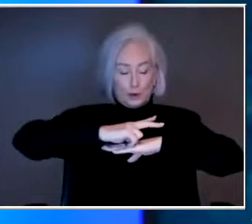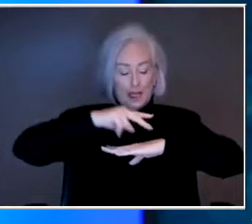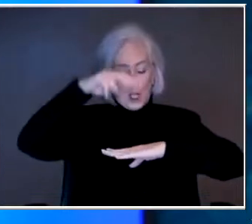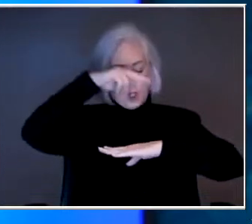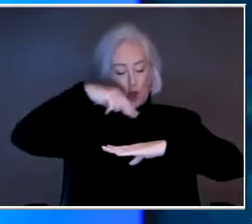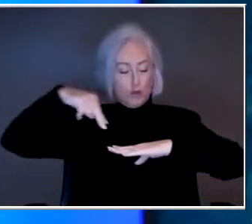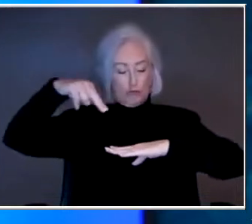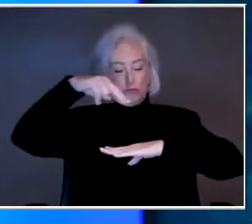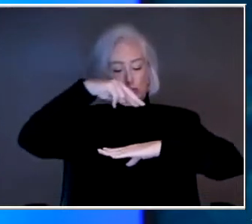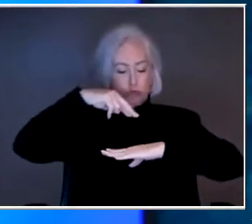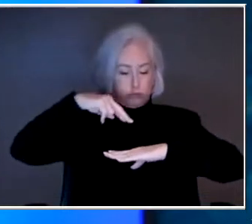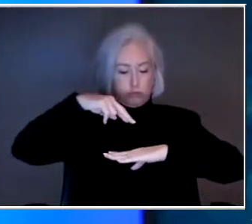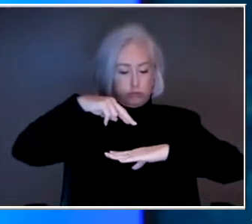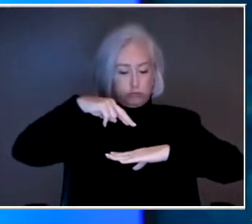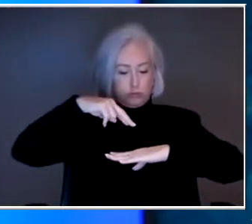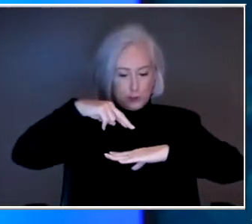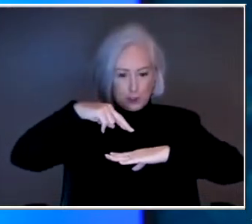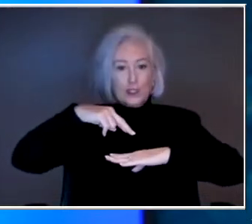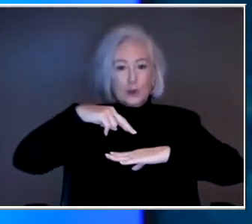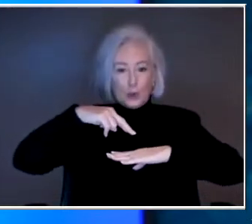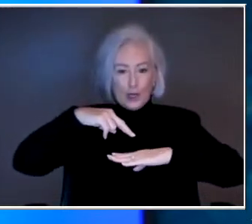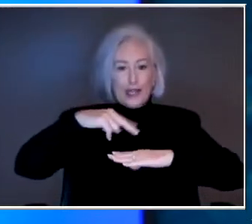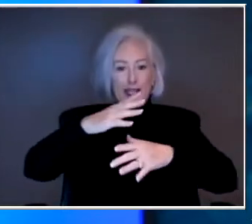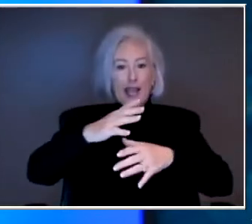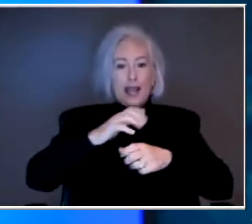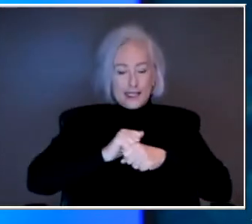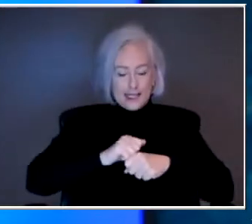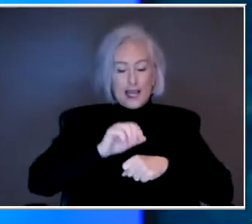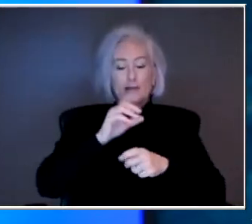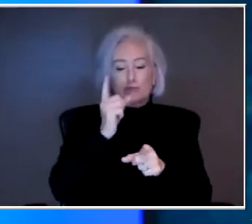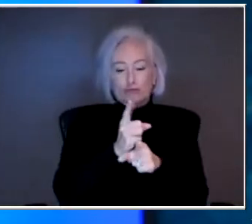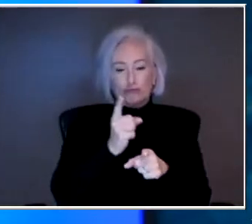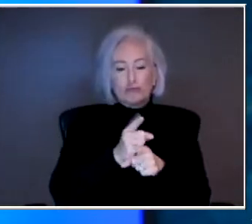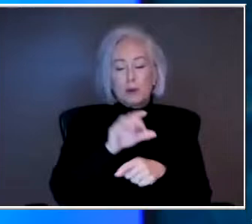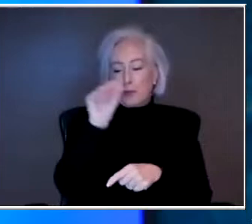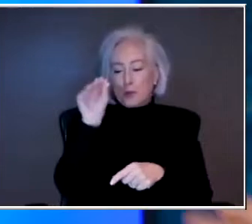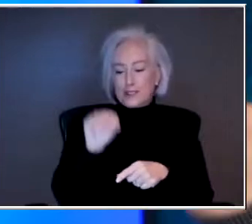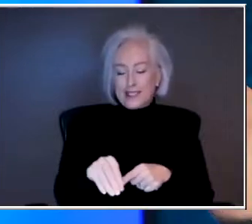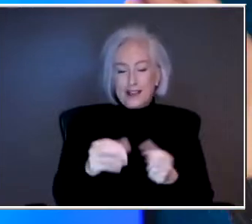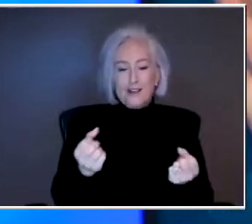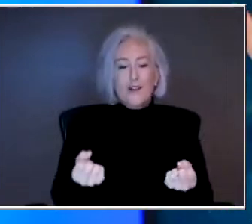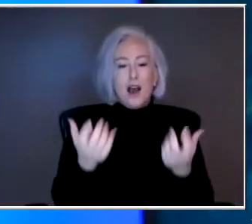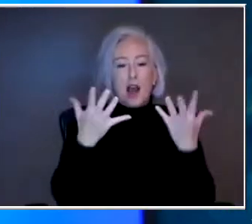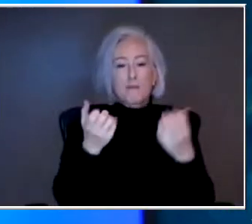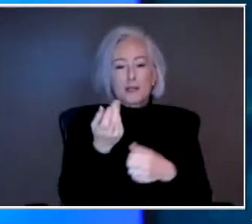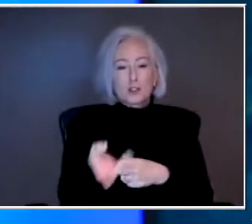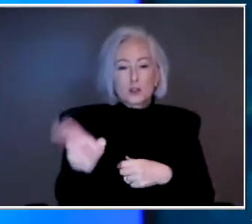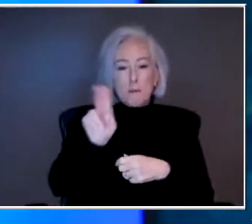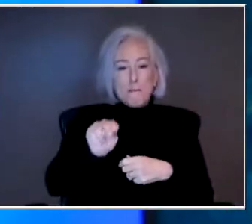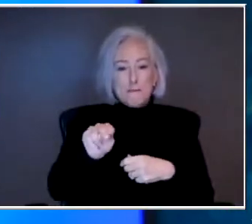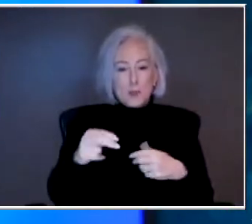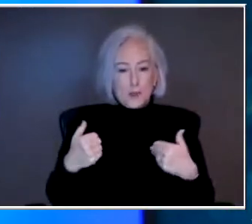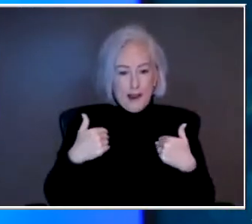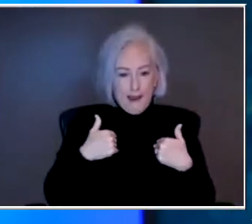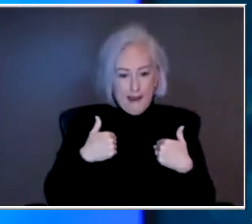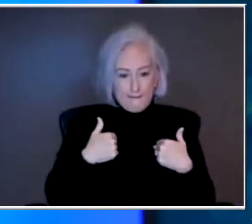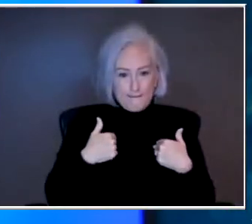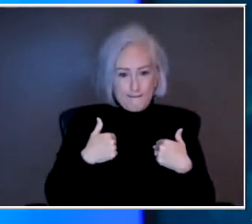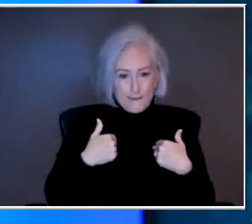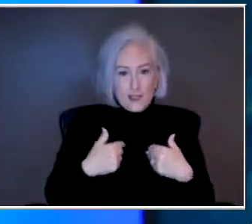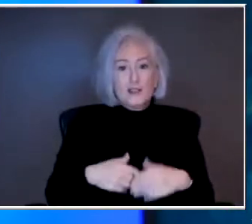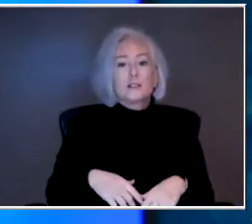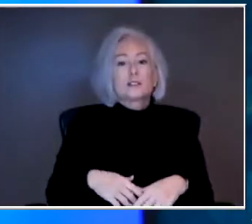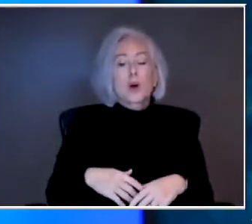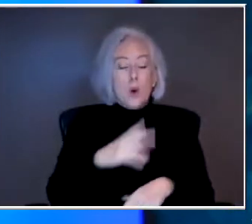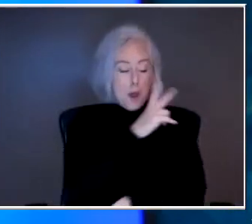a very accurate number of how much of their body is burned. And so there's some simple ways to do it, like using your hand. So a patient's hand